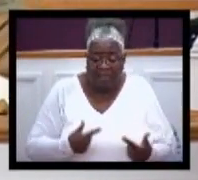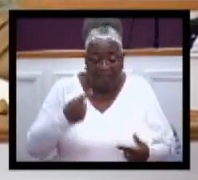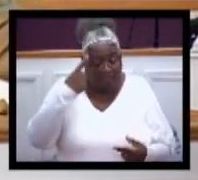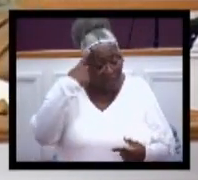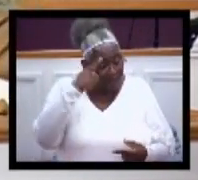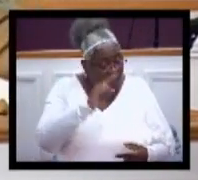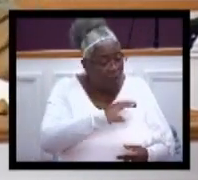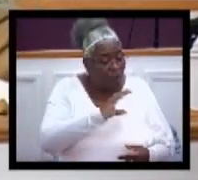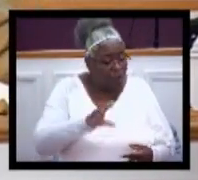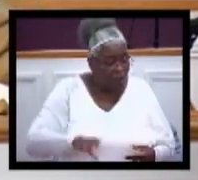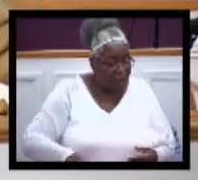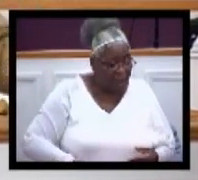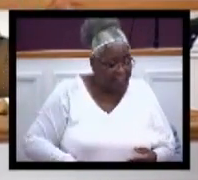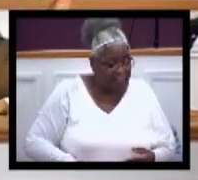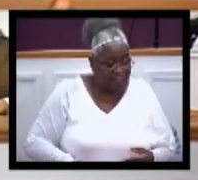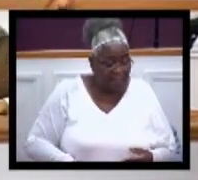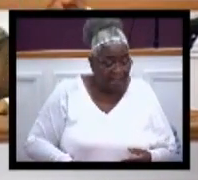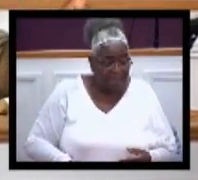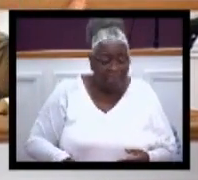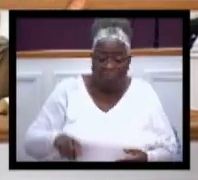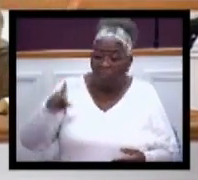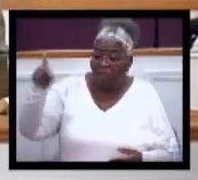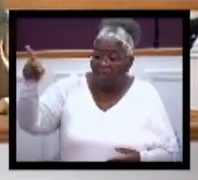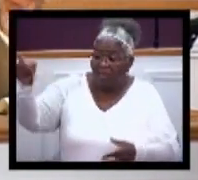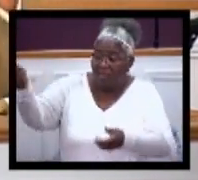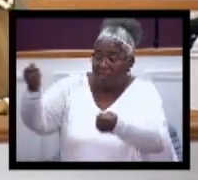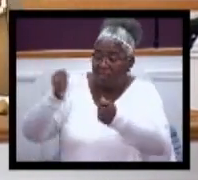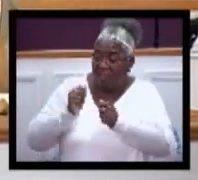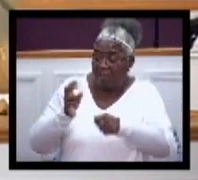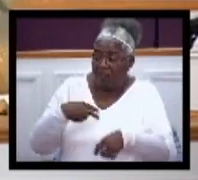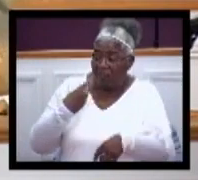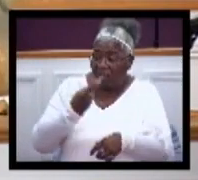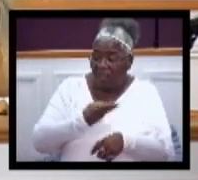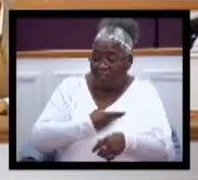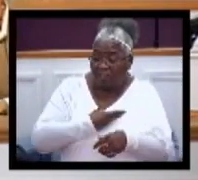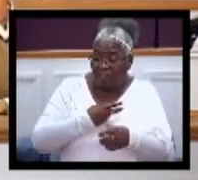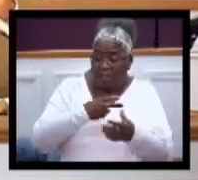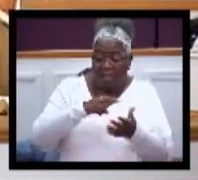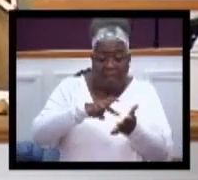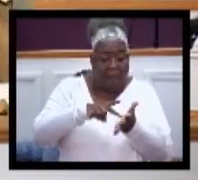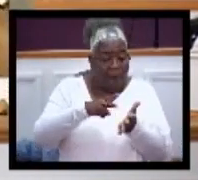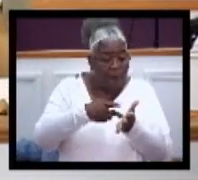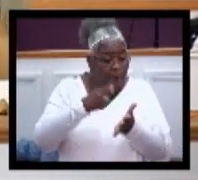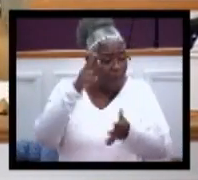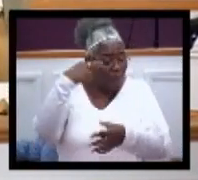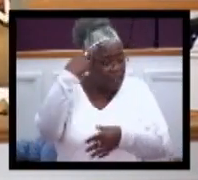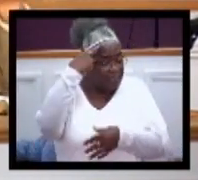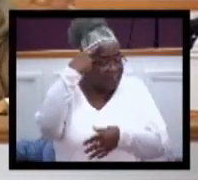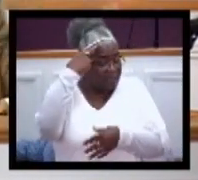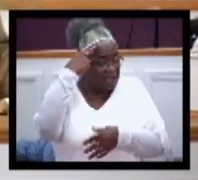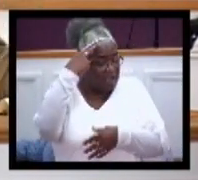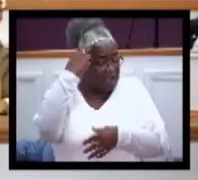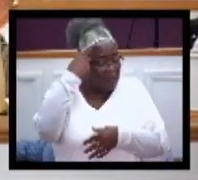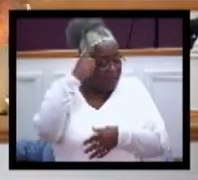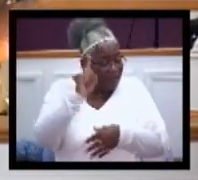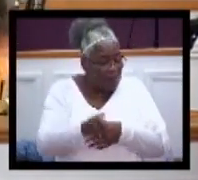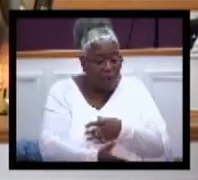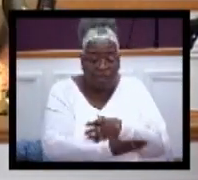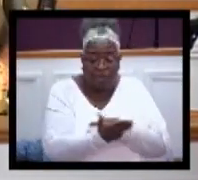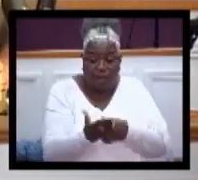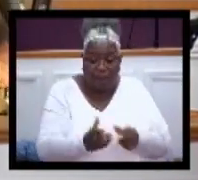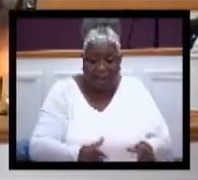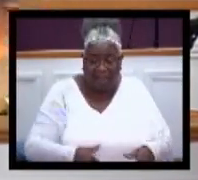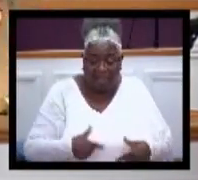Christ, he then gives you a purpose for your